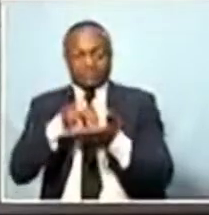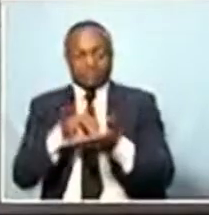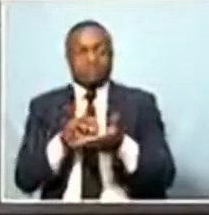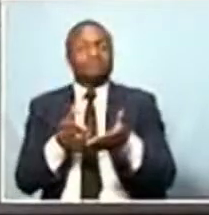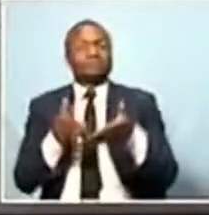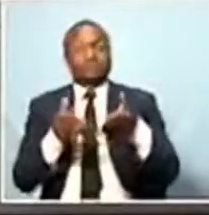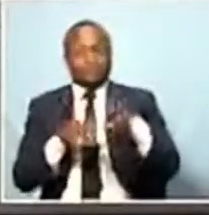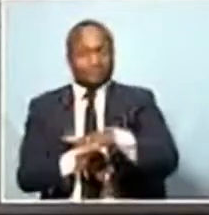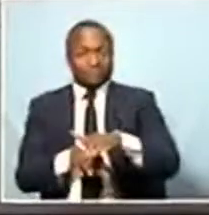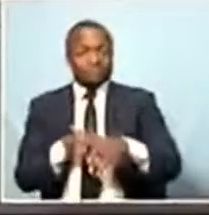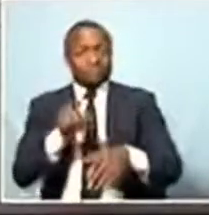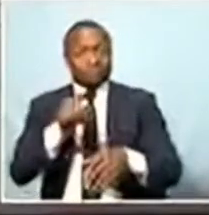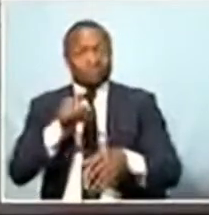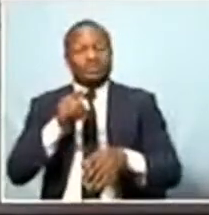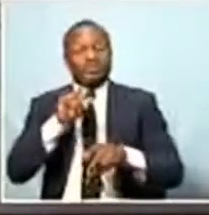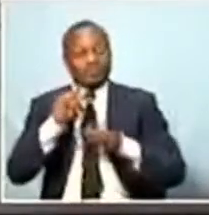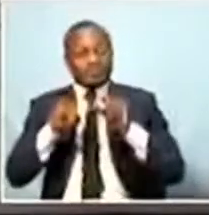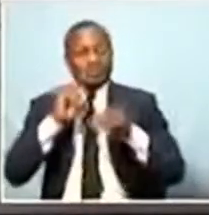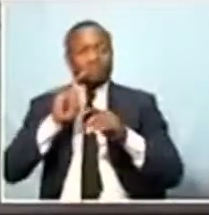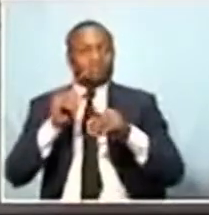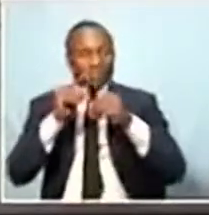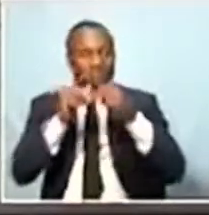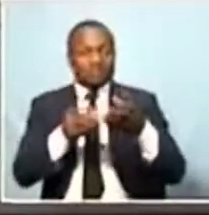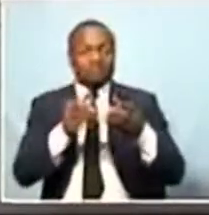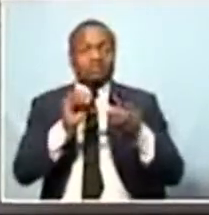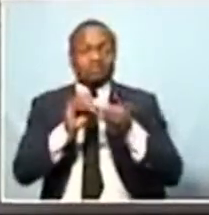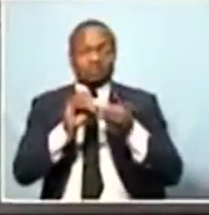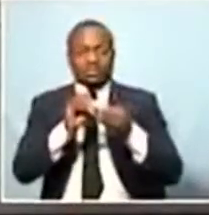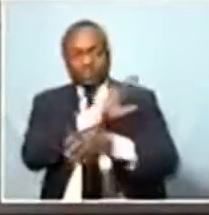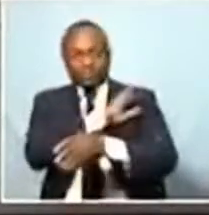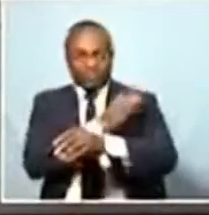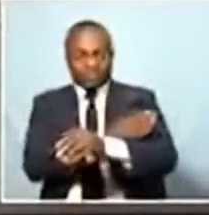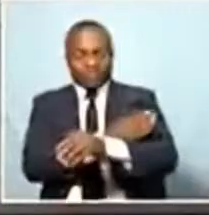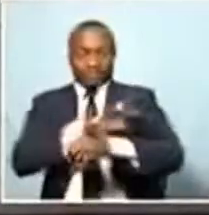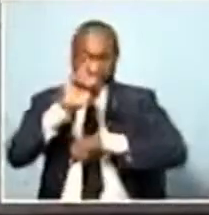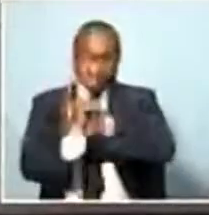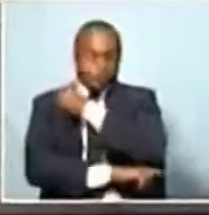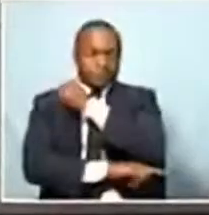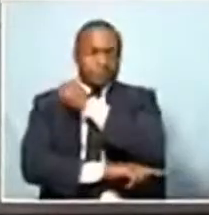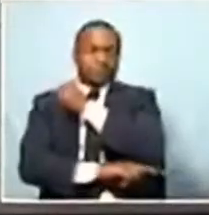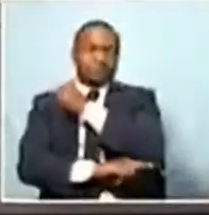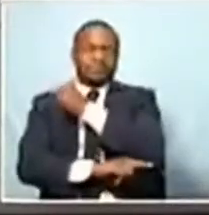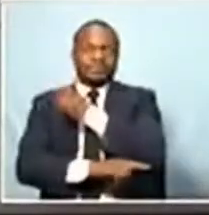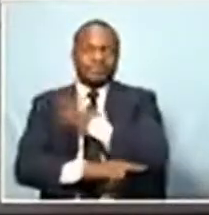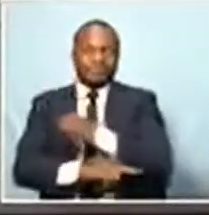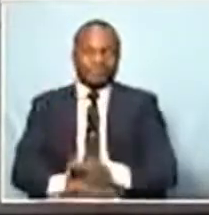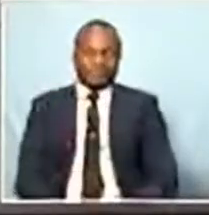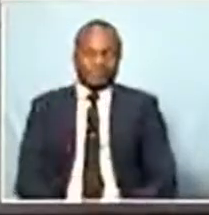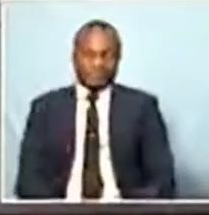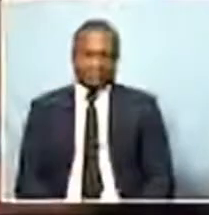you people need to be given at least further authority to prosecute when need arises? Chair, I submit.